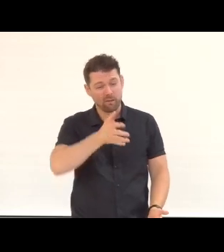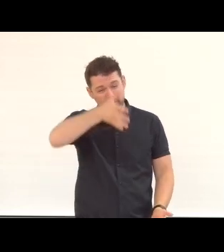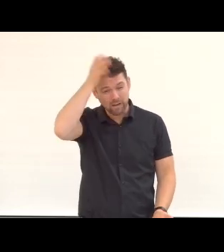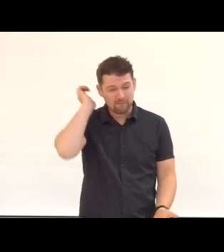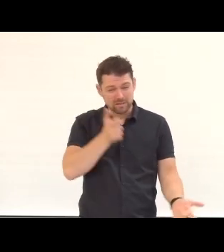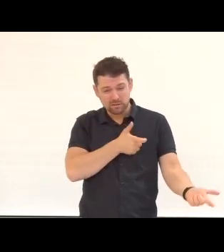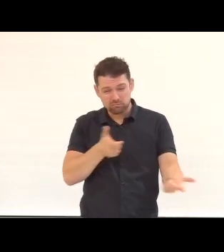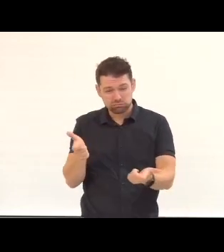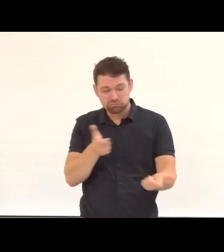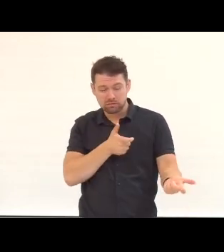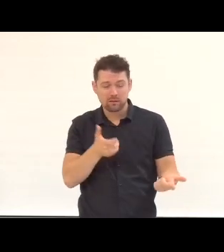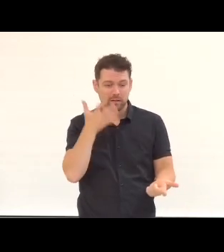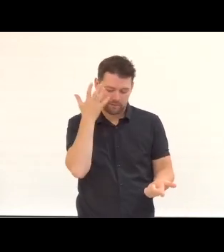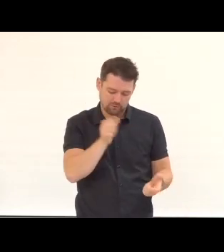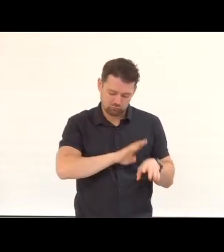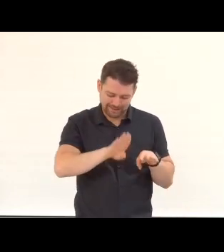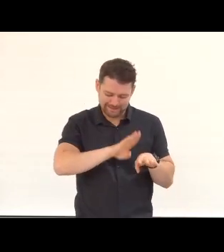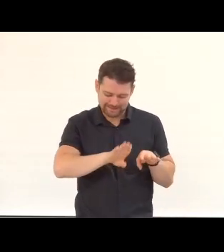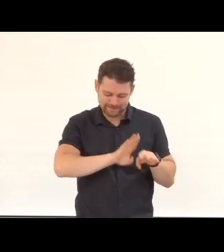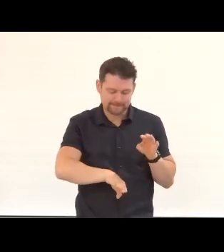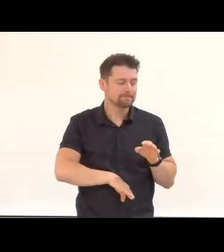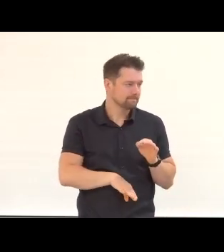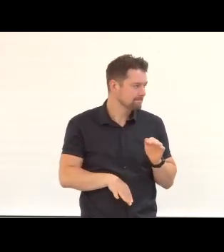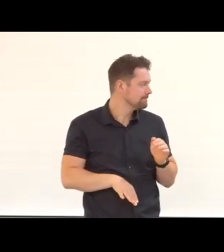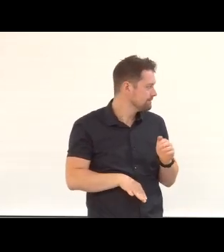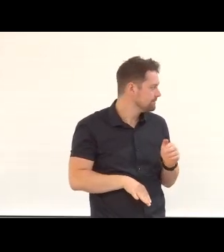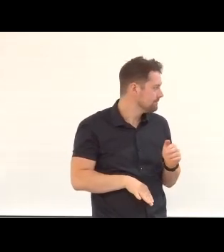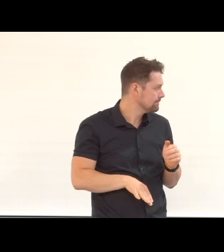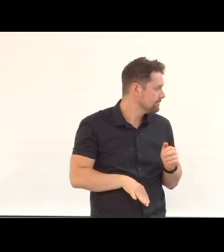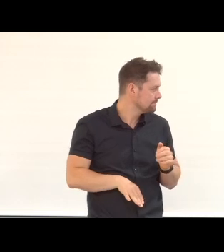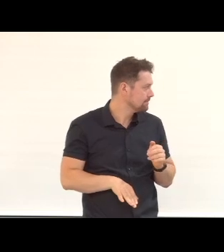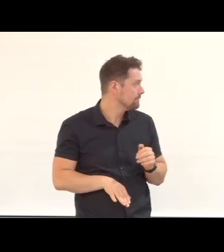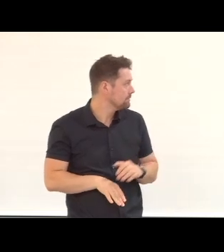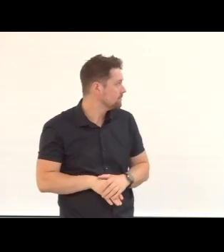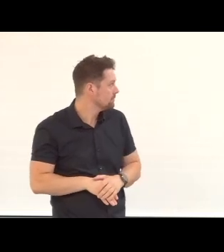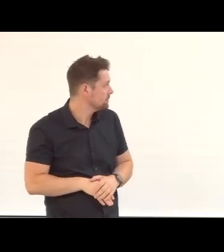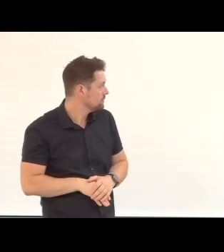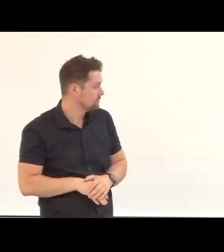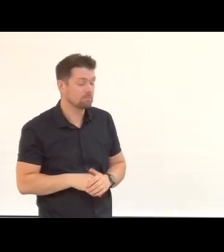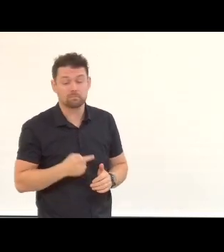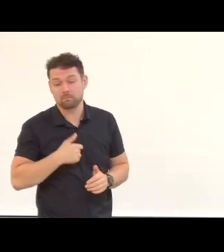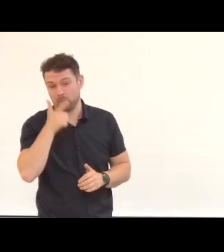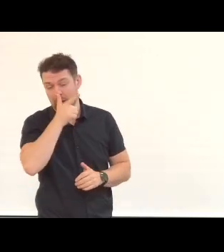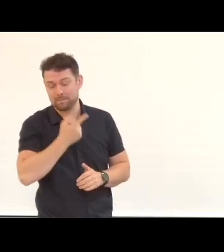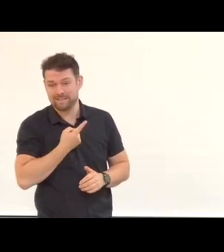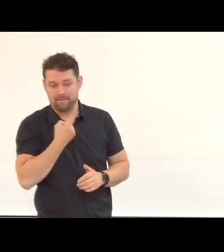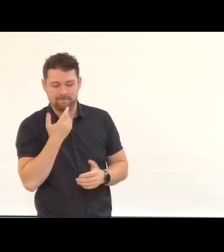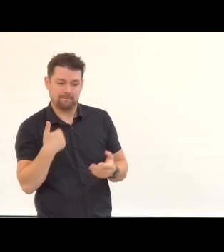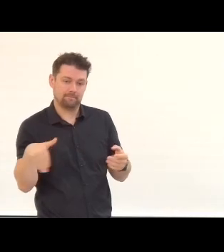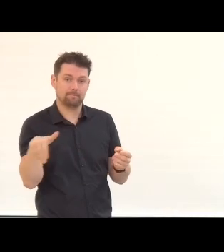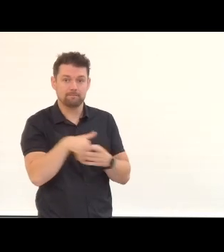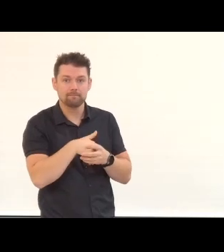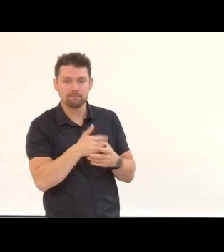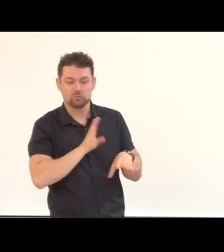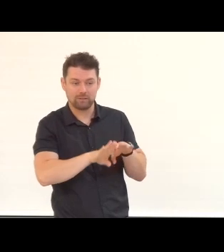I was lucky enough to also go through that myself, because I was in the next building, basically. So it's also nice to join the Analogue astronauts